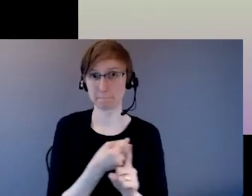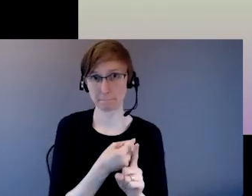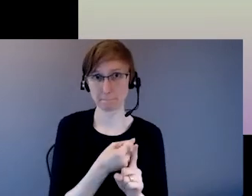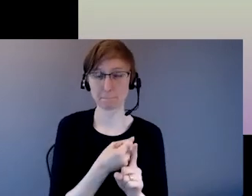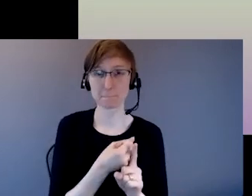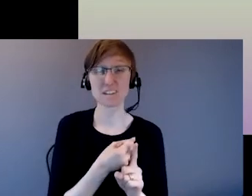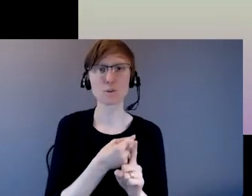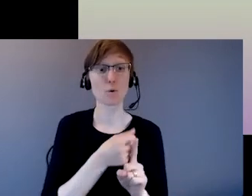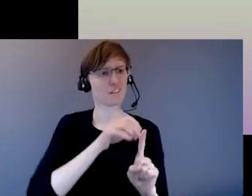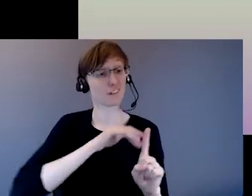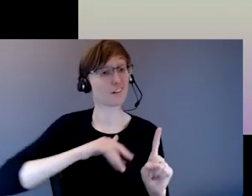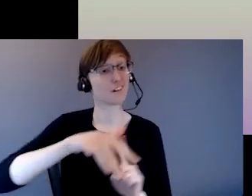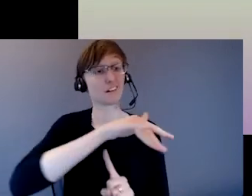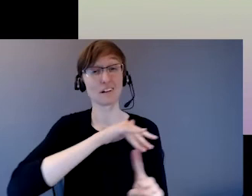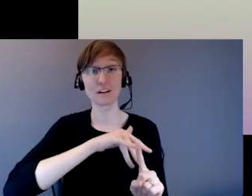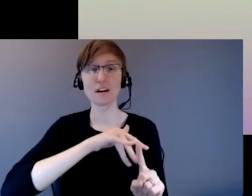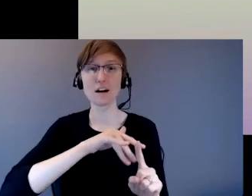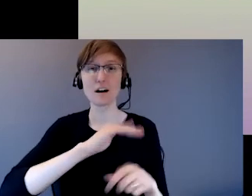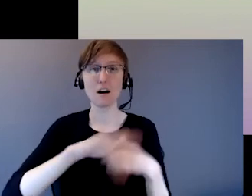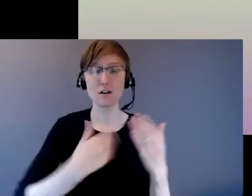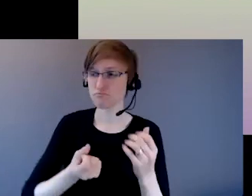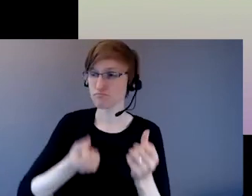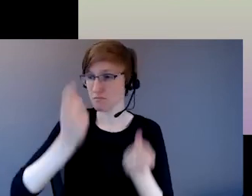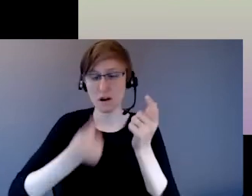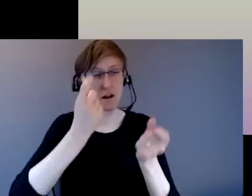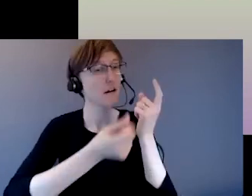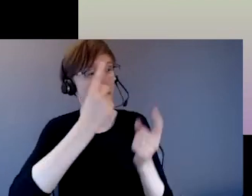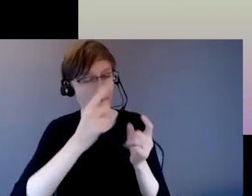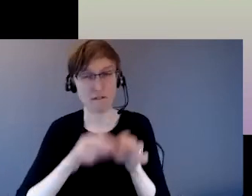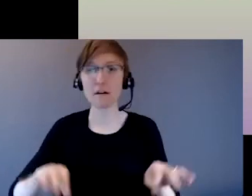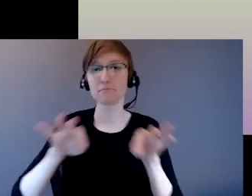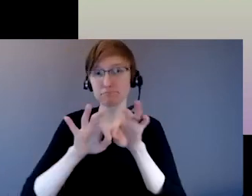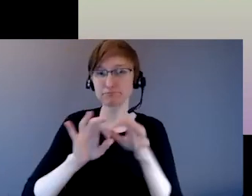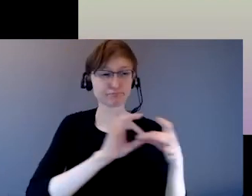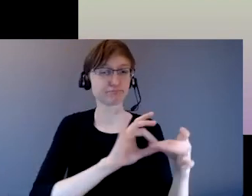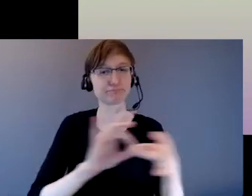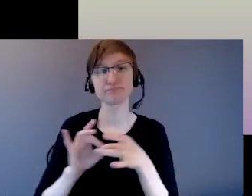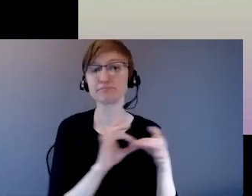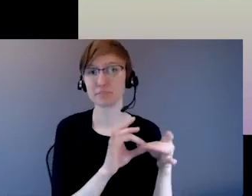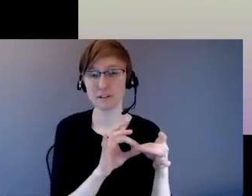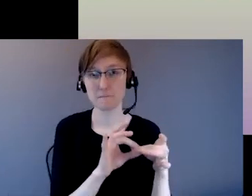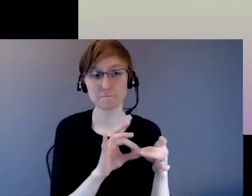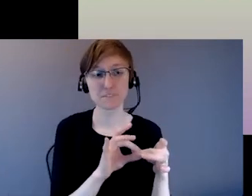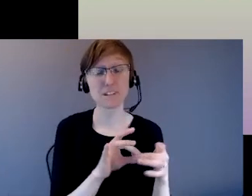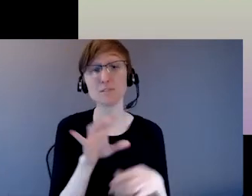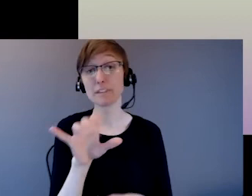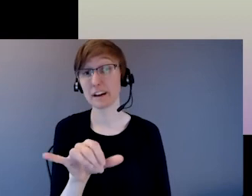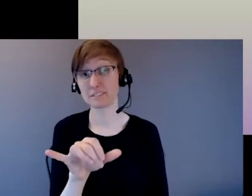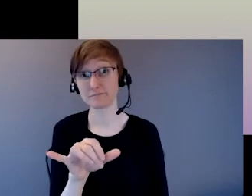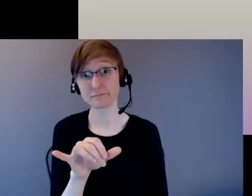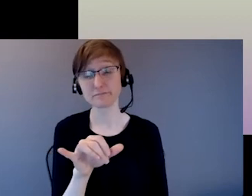critical to include and have people feel that they are part? I often refer to this as the transition from being